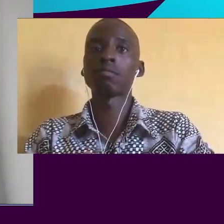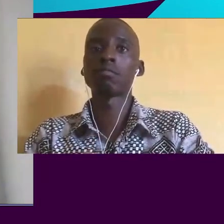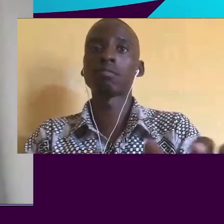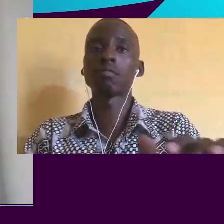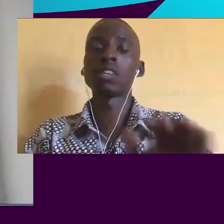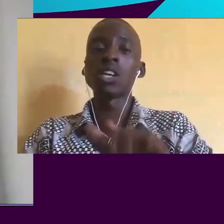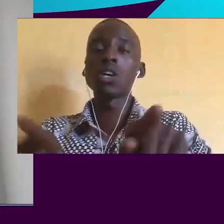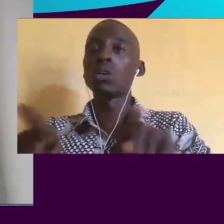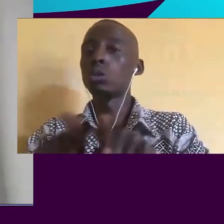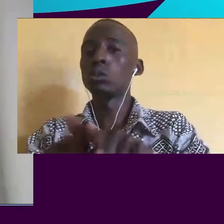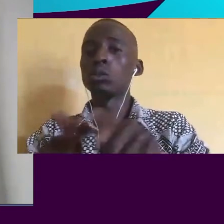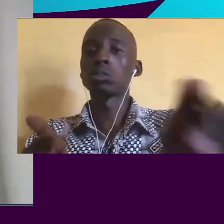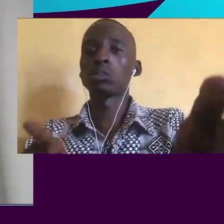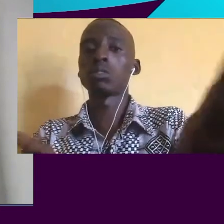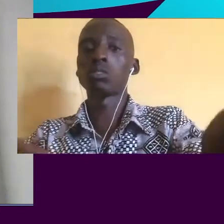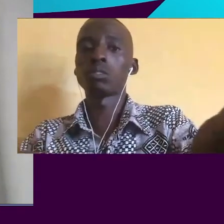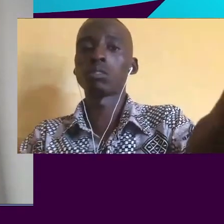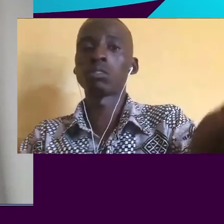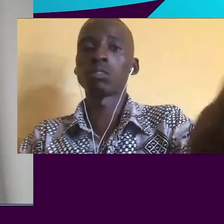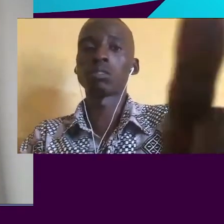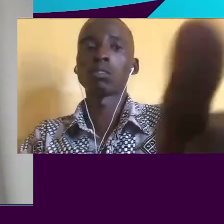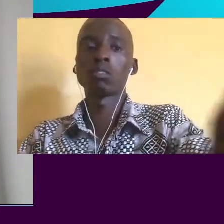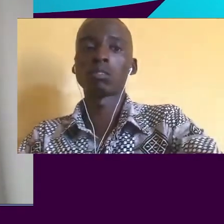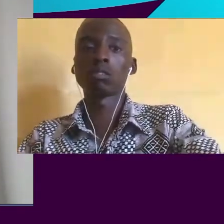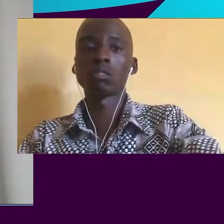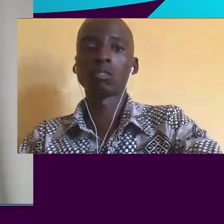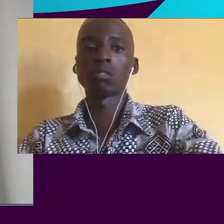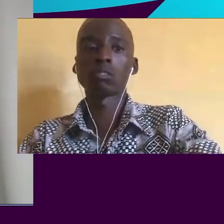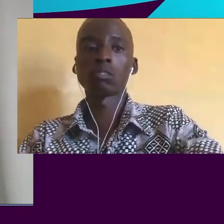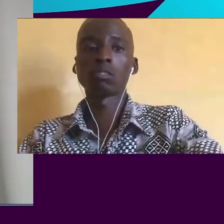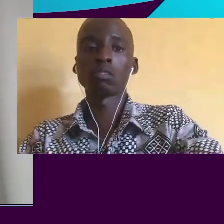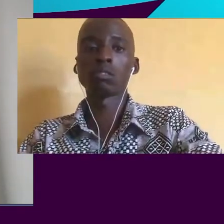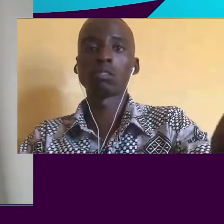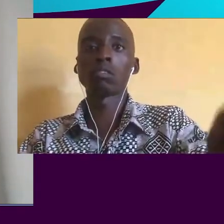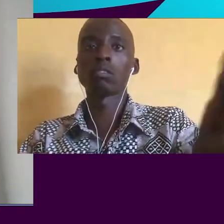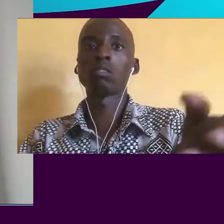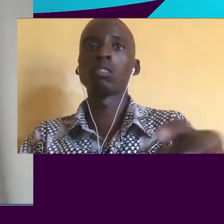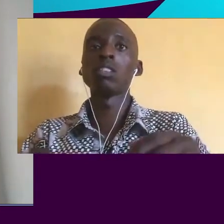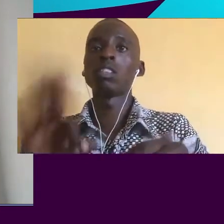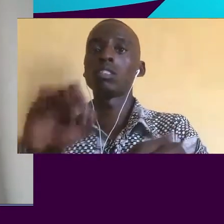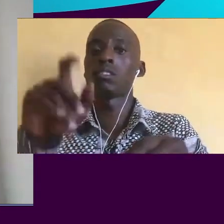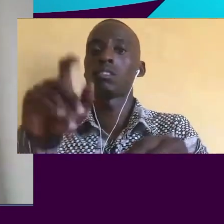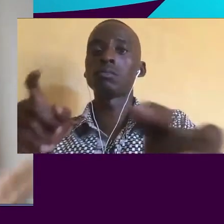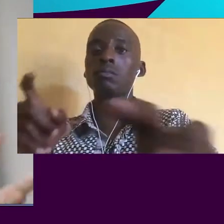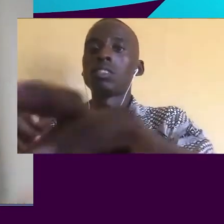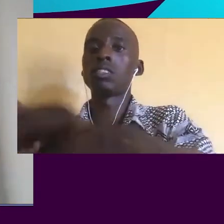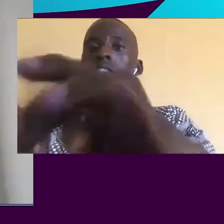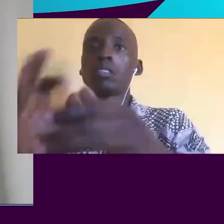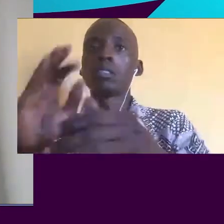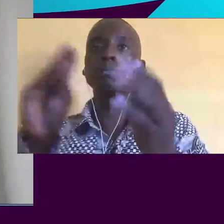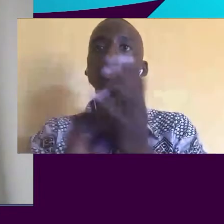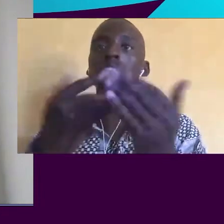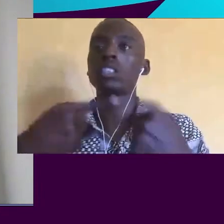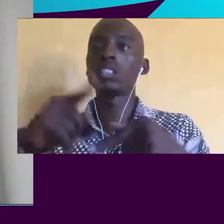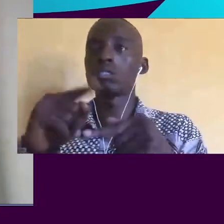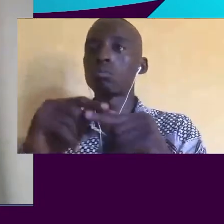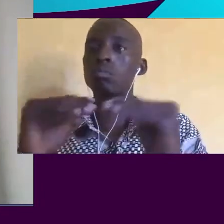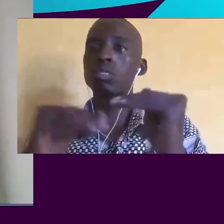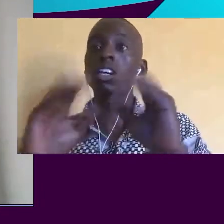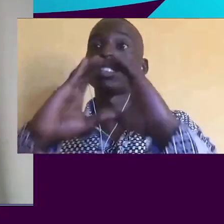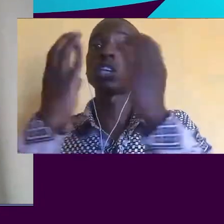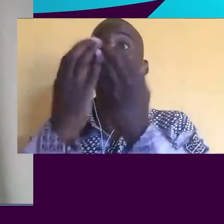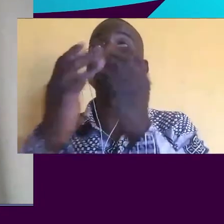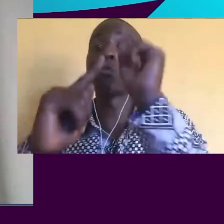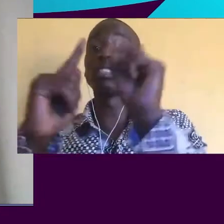As you'll see for our next speaker, the Sustainable Development Goals mention gender equality as a global target.